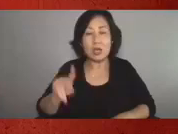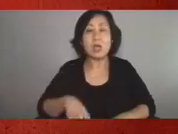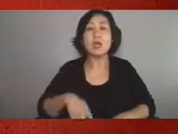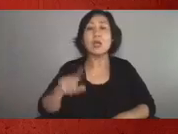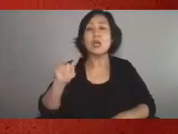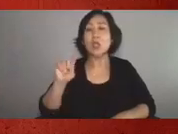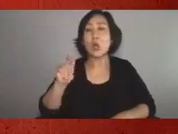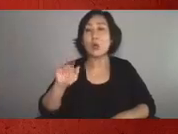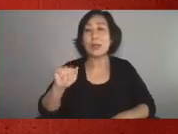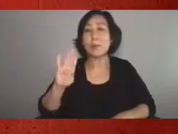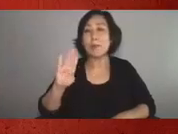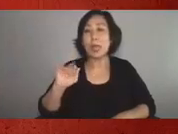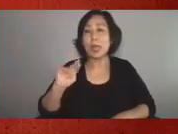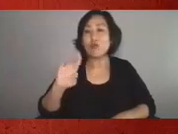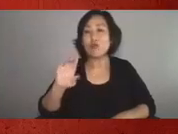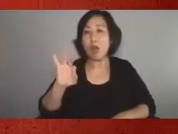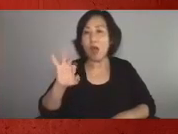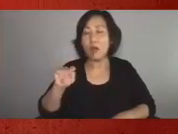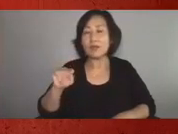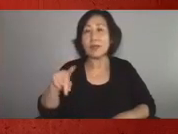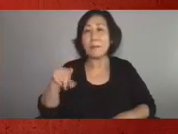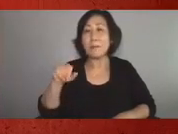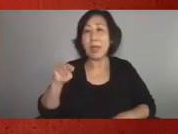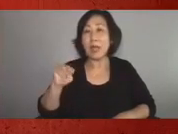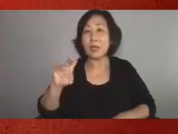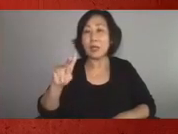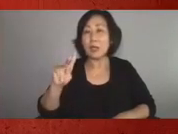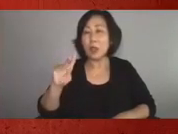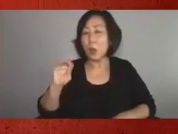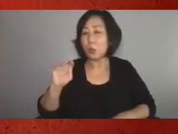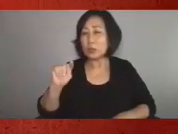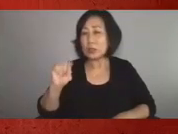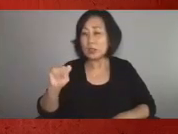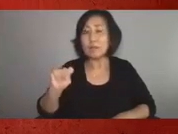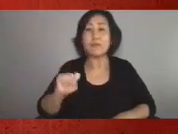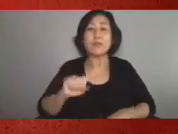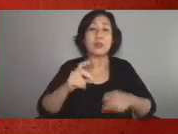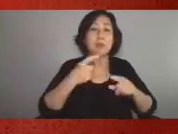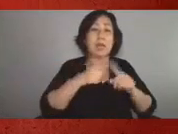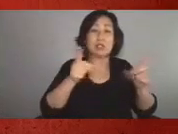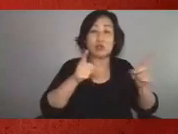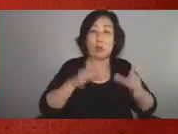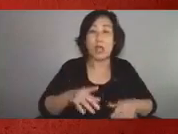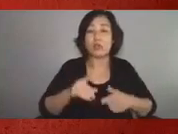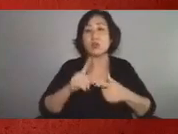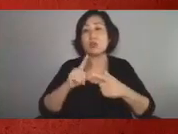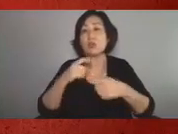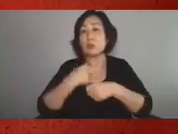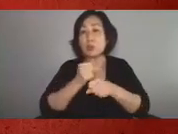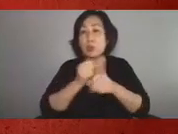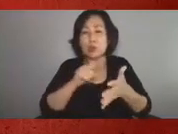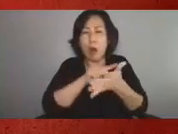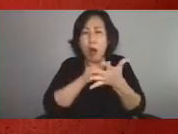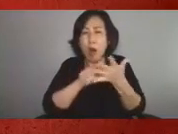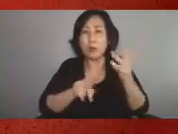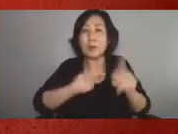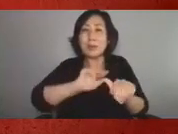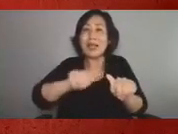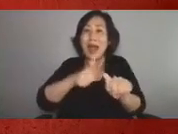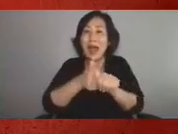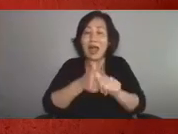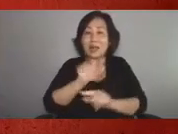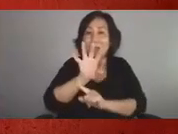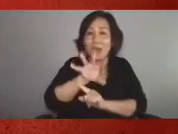it, and Barry Cook and Tony Bancroft and Pam Coates. They were the directors and